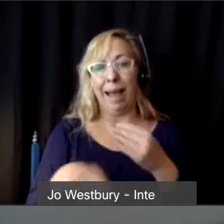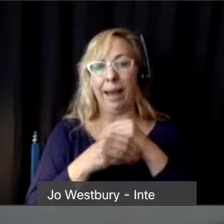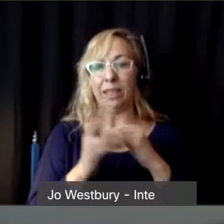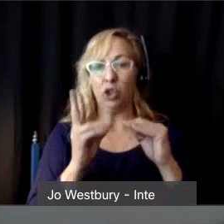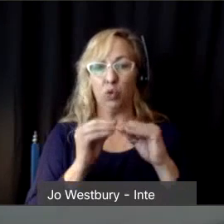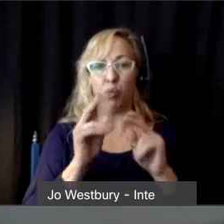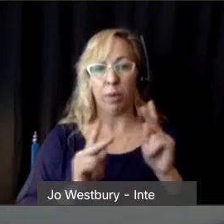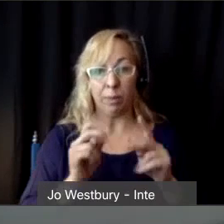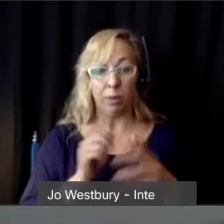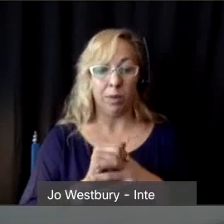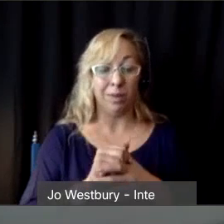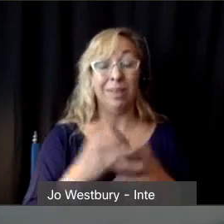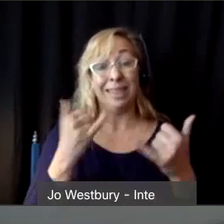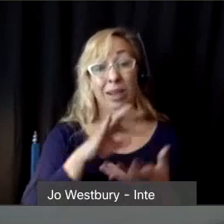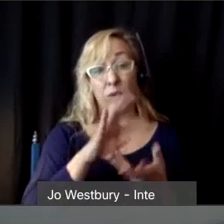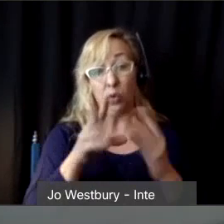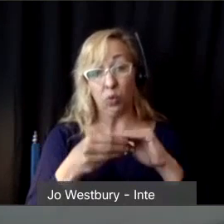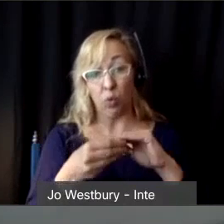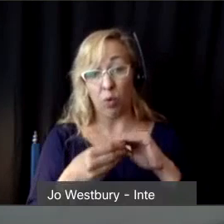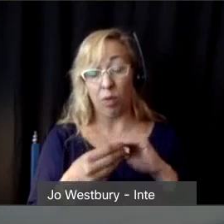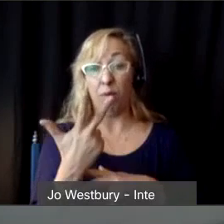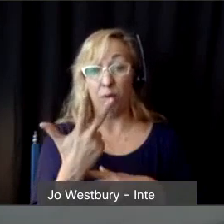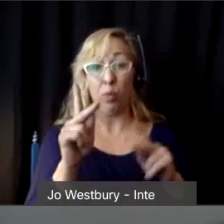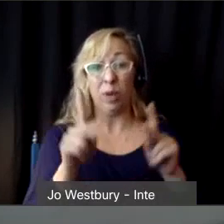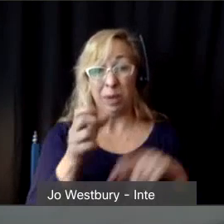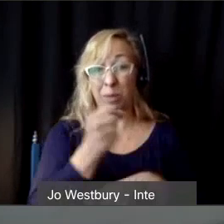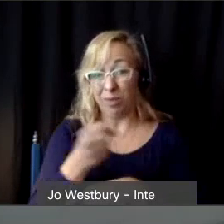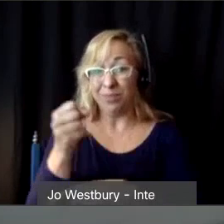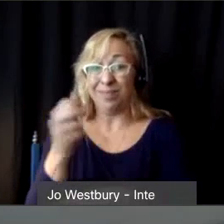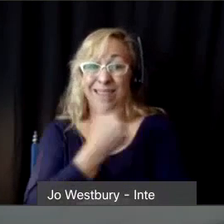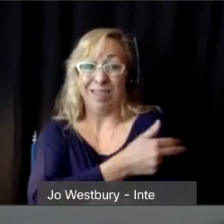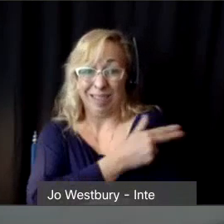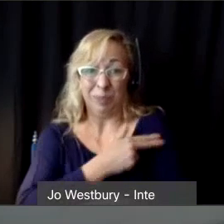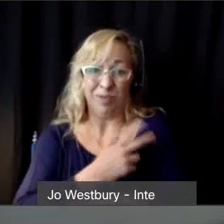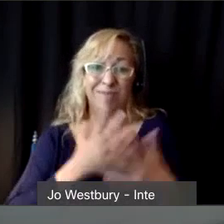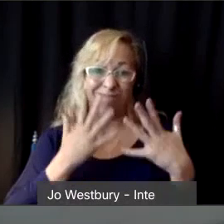We have 3 people now who are in the hospital, unfortunately.